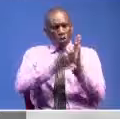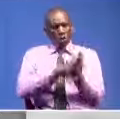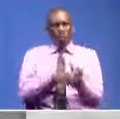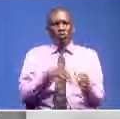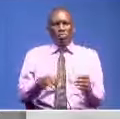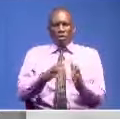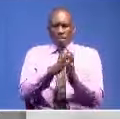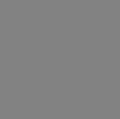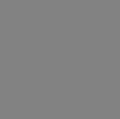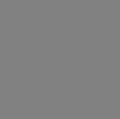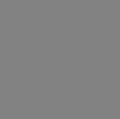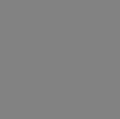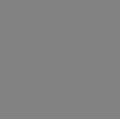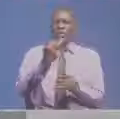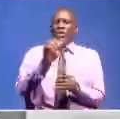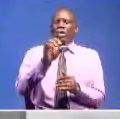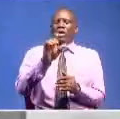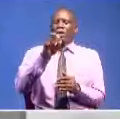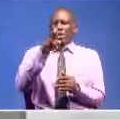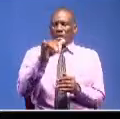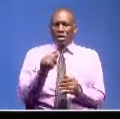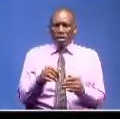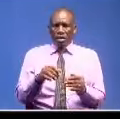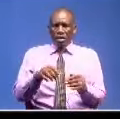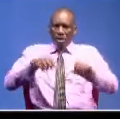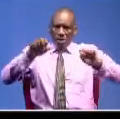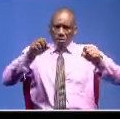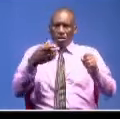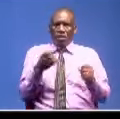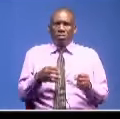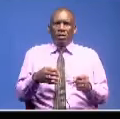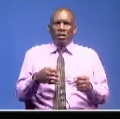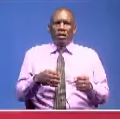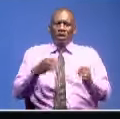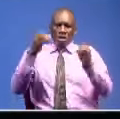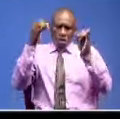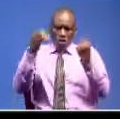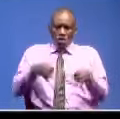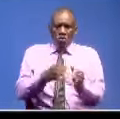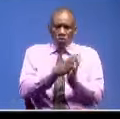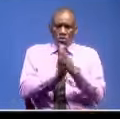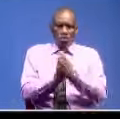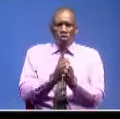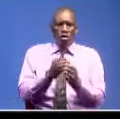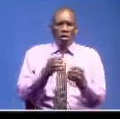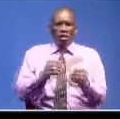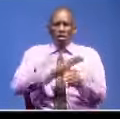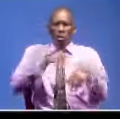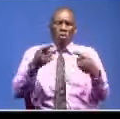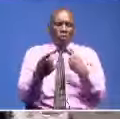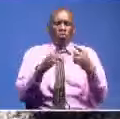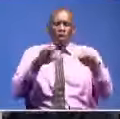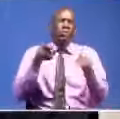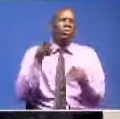and the Adani deal would be the latest episode everyone's buzzing about.